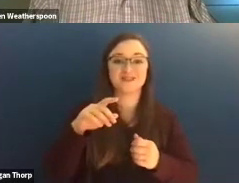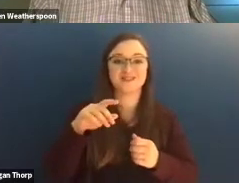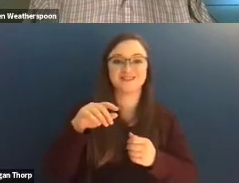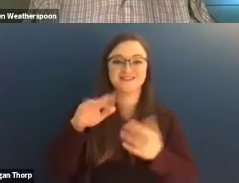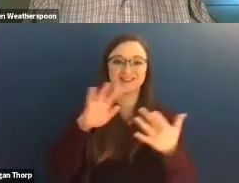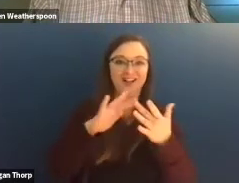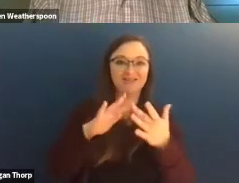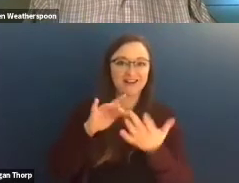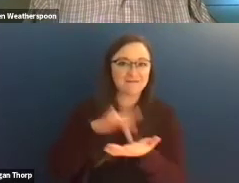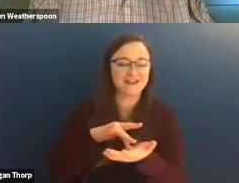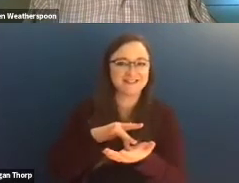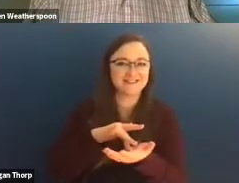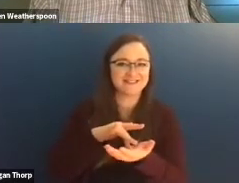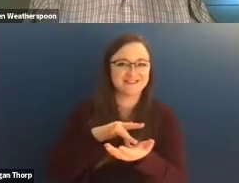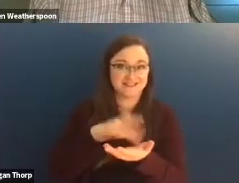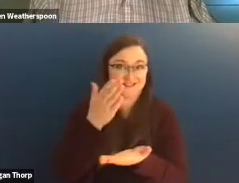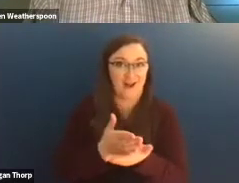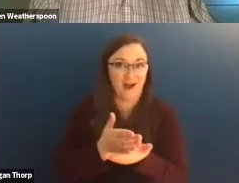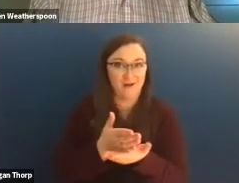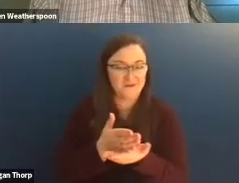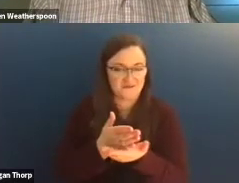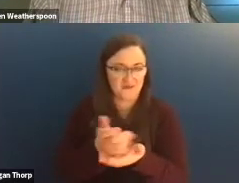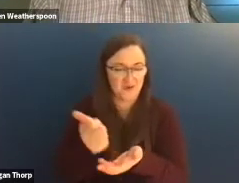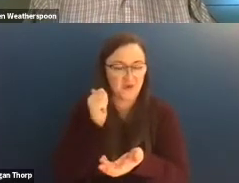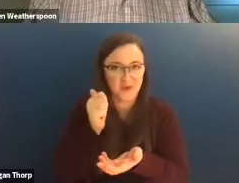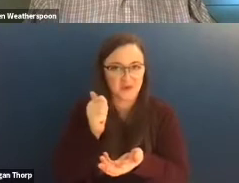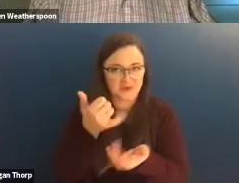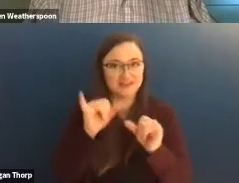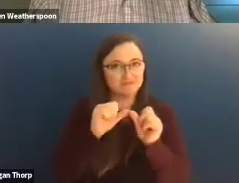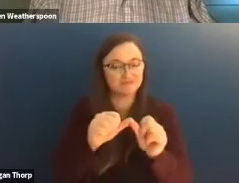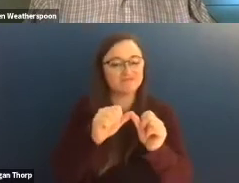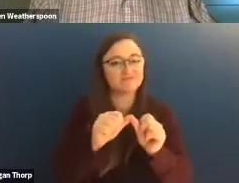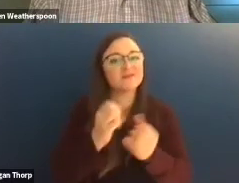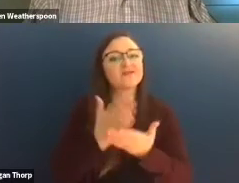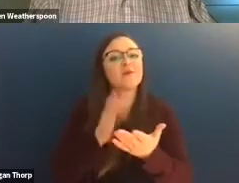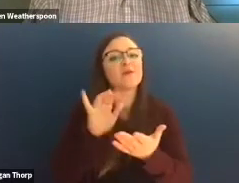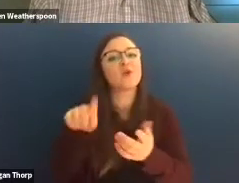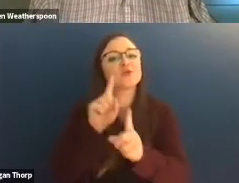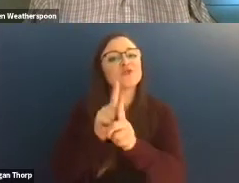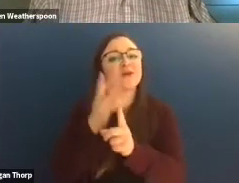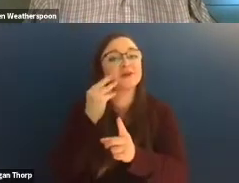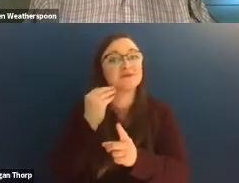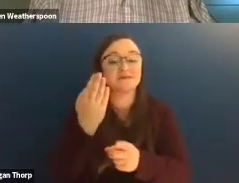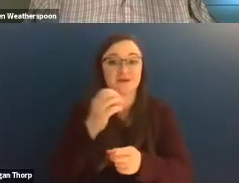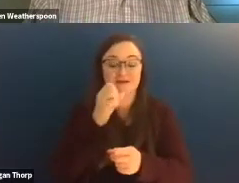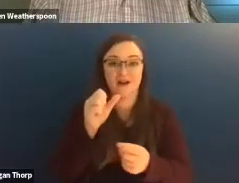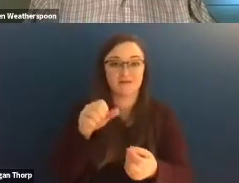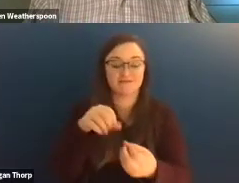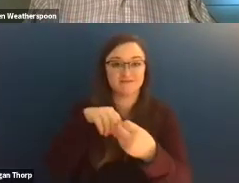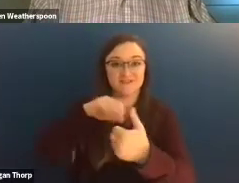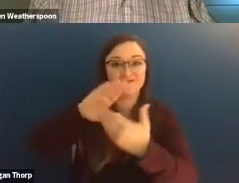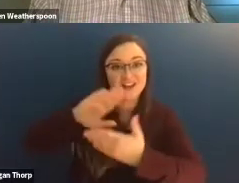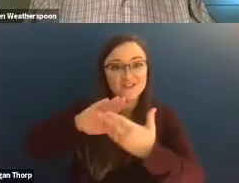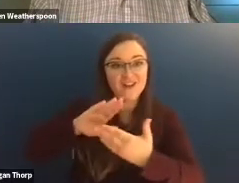And I think we've had some hints of that even in the dentistry world. And so some of the shadowing experiences may not be in person because that's for your